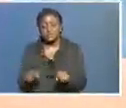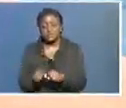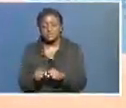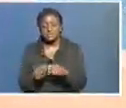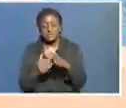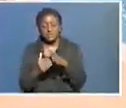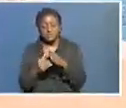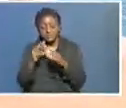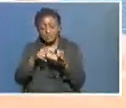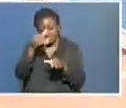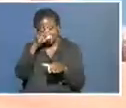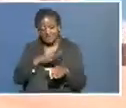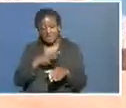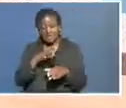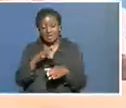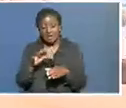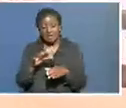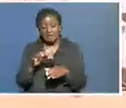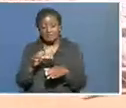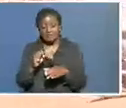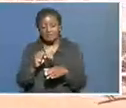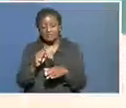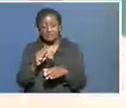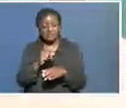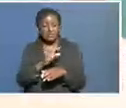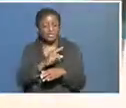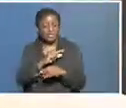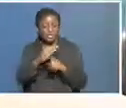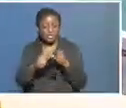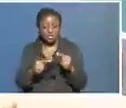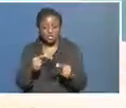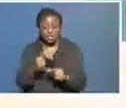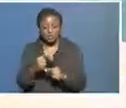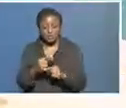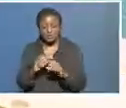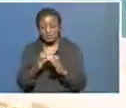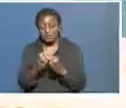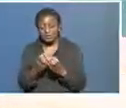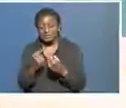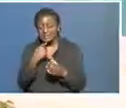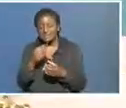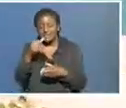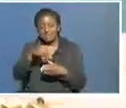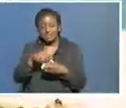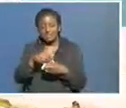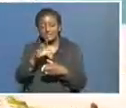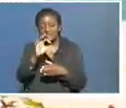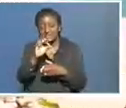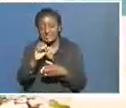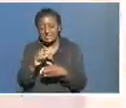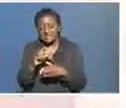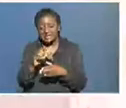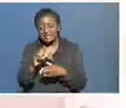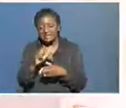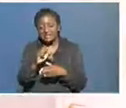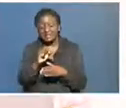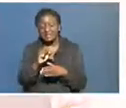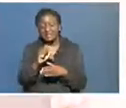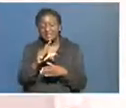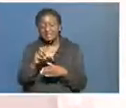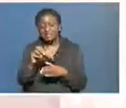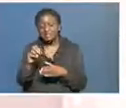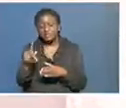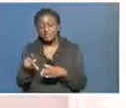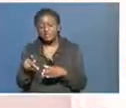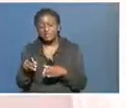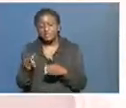of Sterling Global Financial, David Kosoy, says the Hurricane Hole project that includes a 90-slip superyacht marina, clinic, and two restaurants,